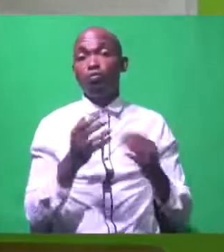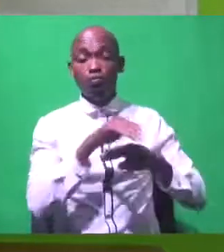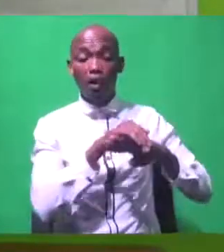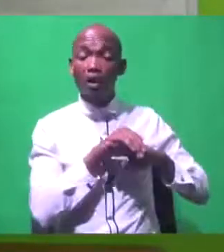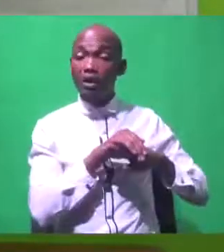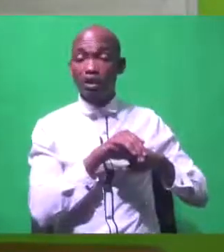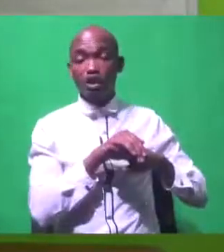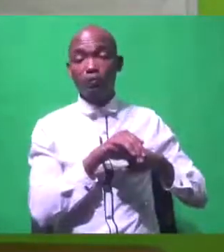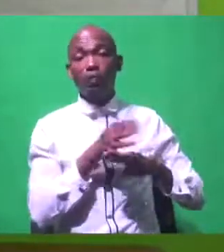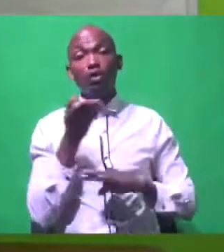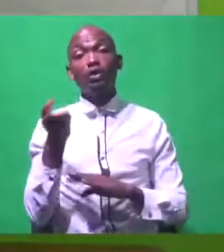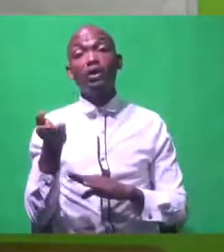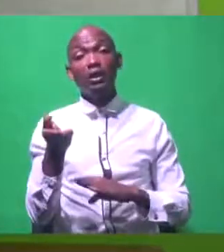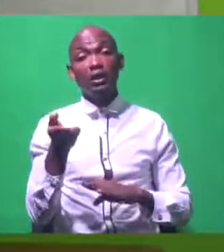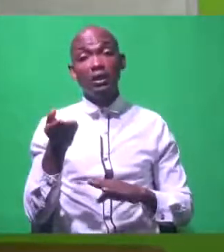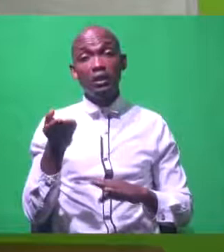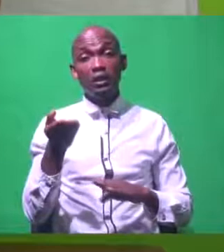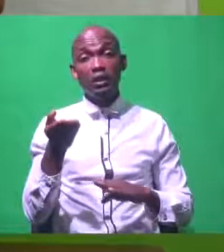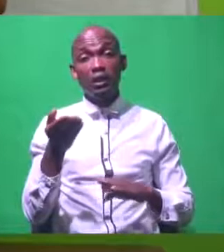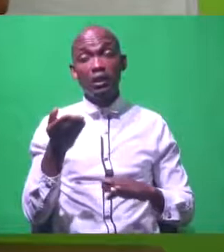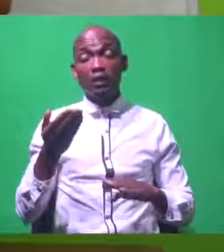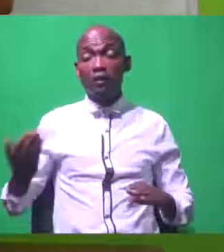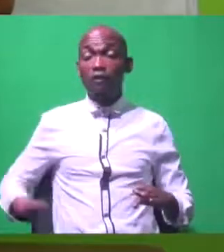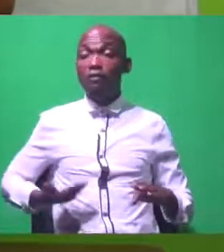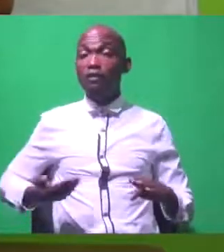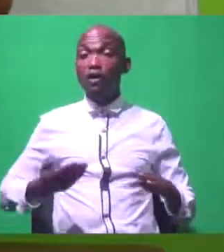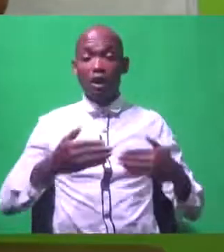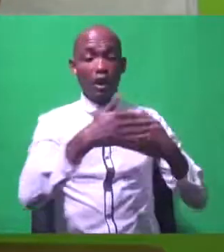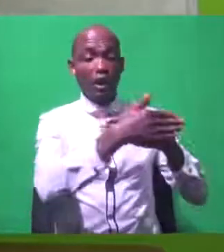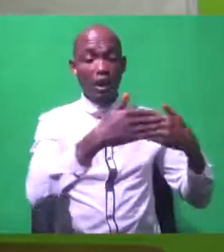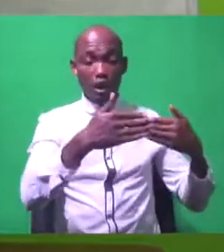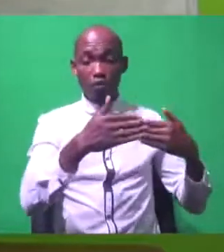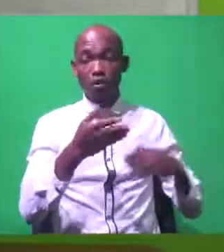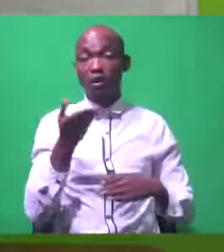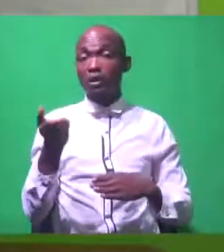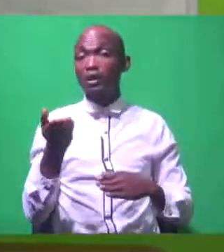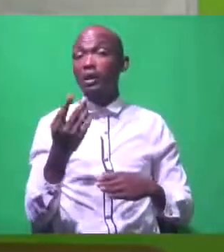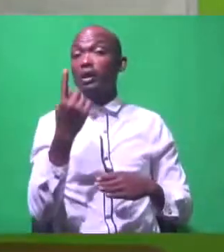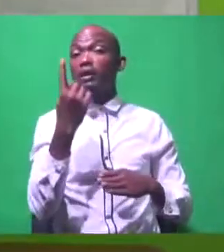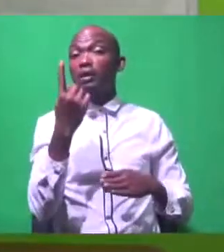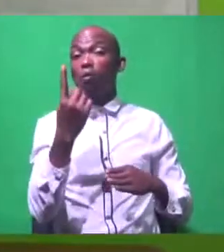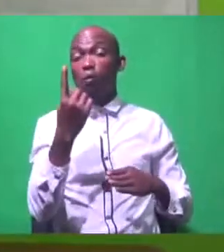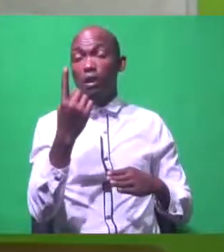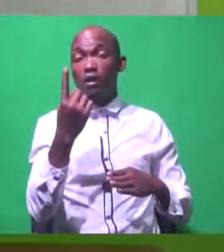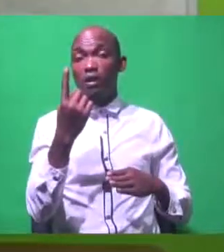this foreign language, this English language, is one of the foreign languages